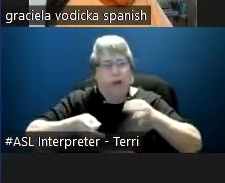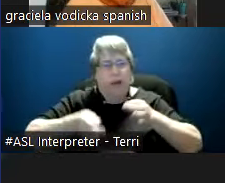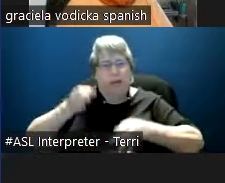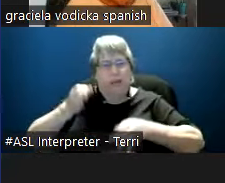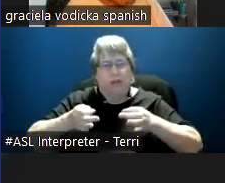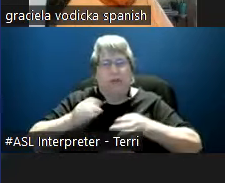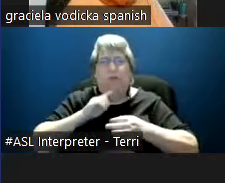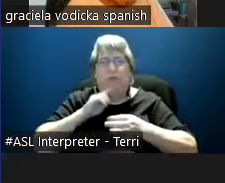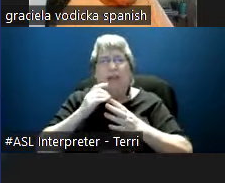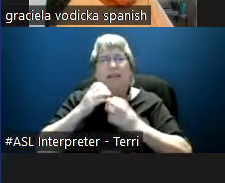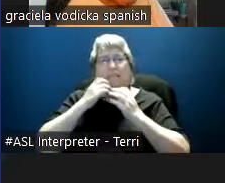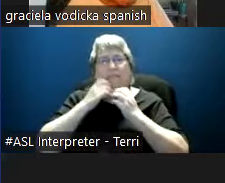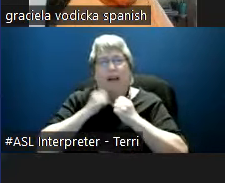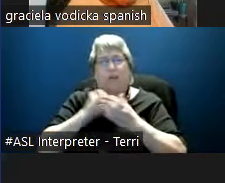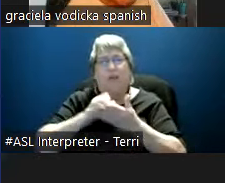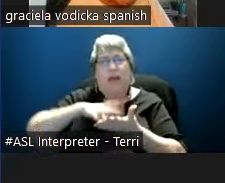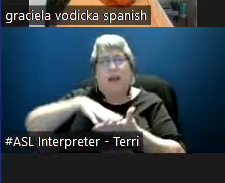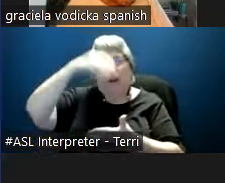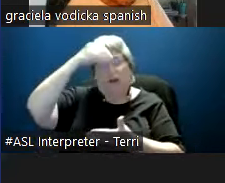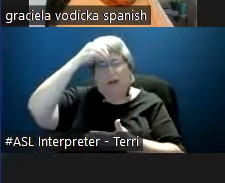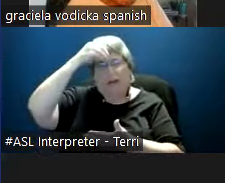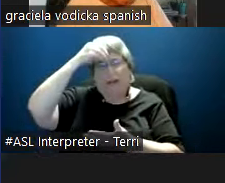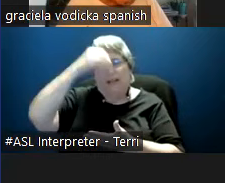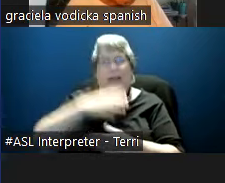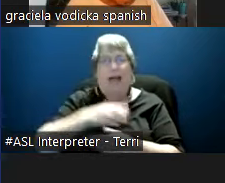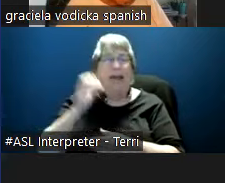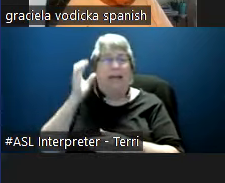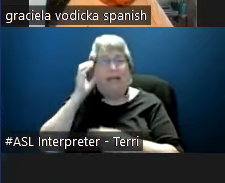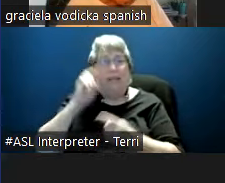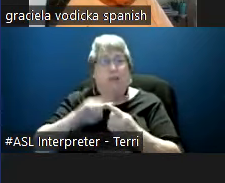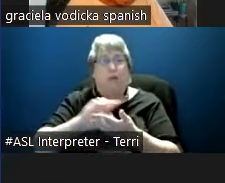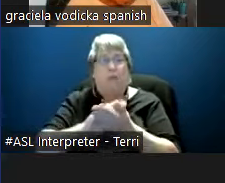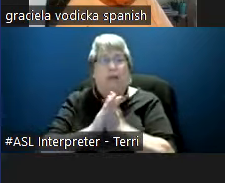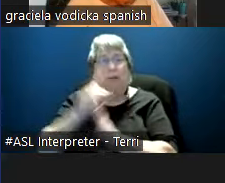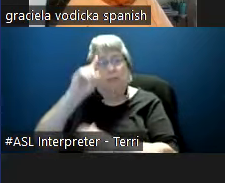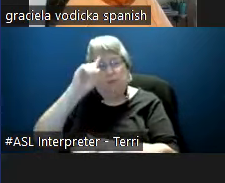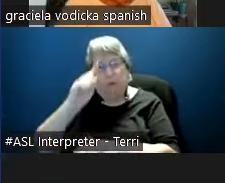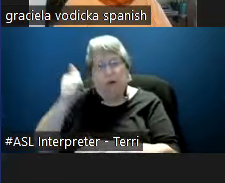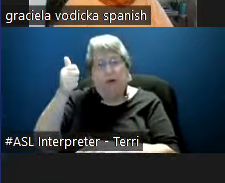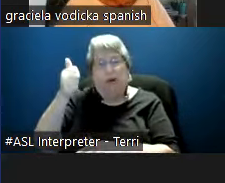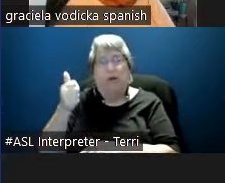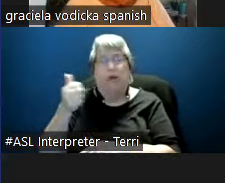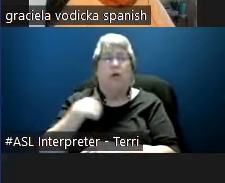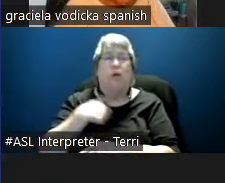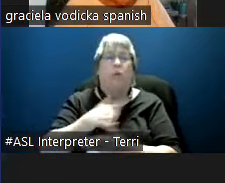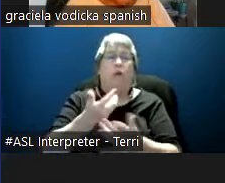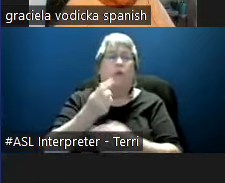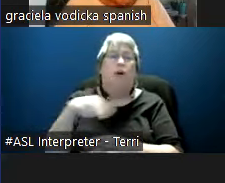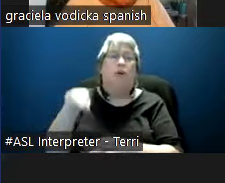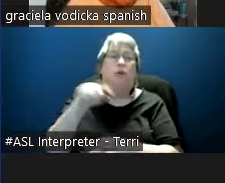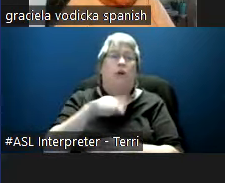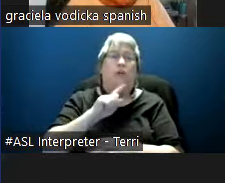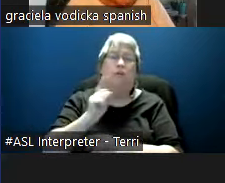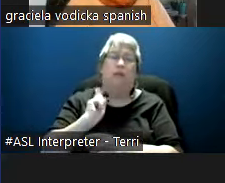and listen to get smarter. And we ask everyone to contribute to our task force goals. And when